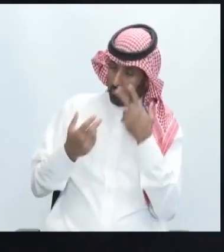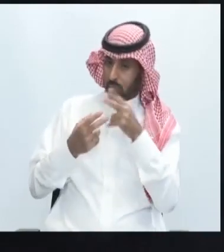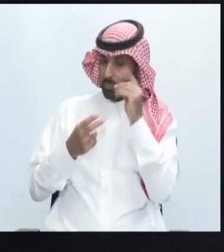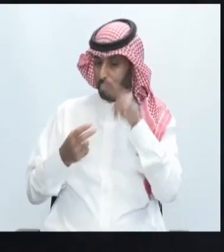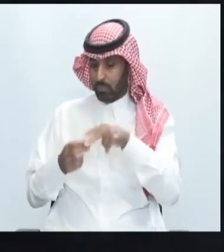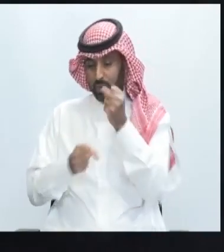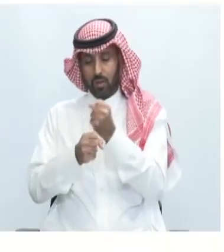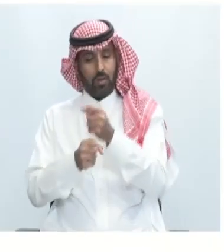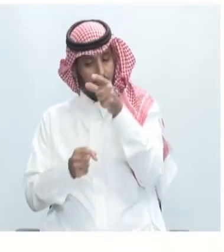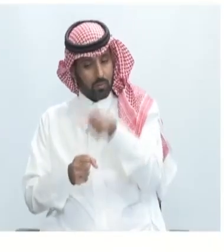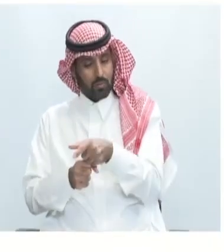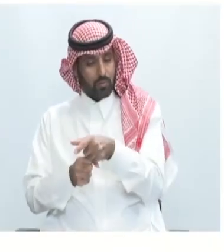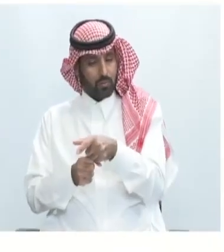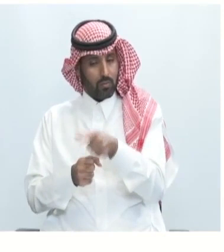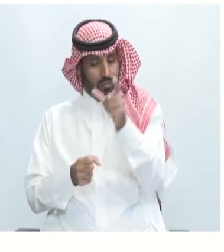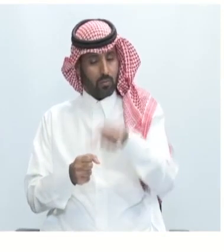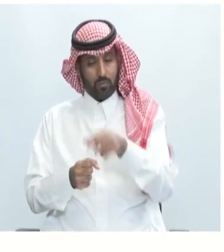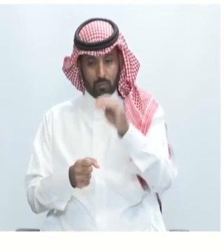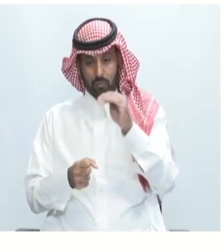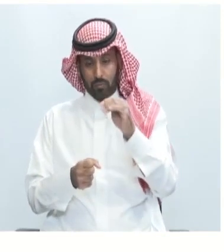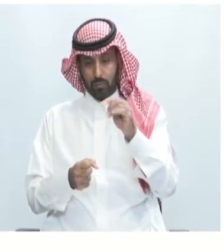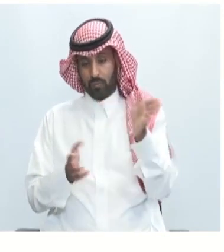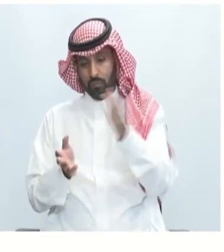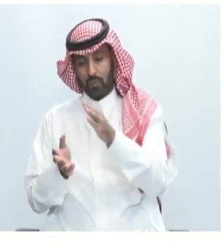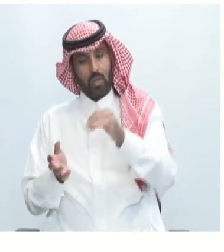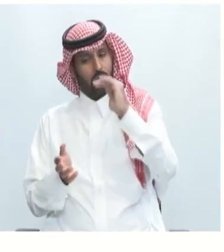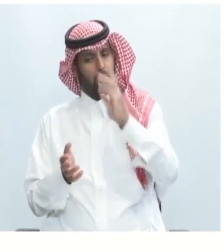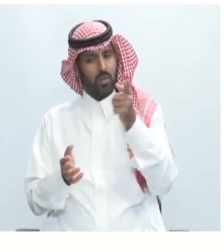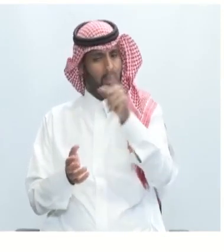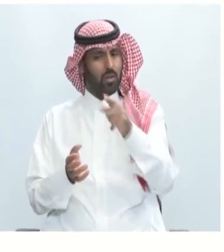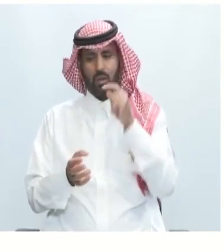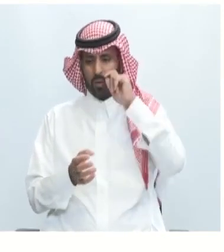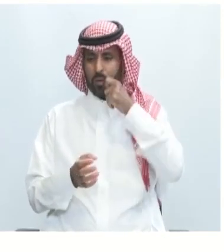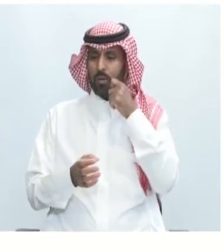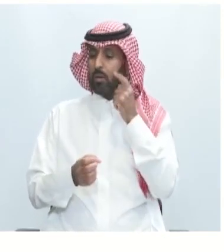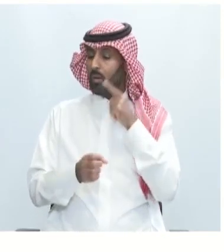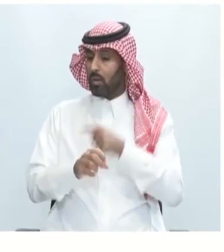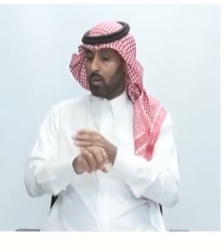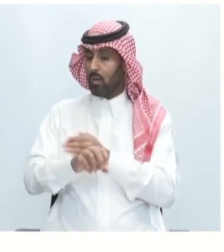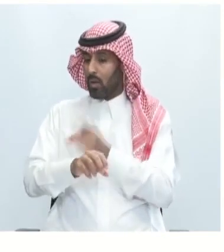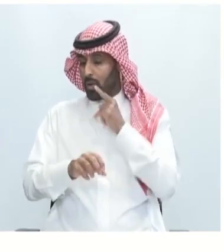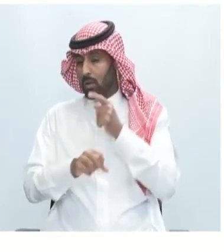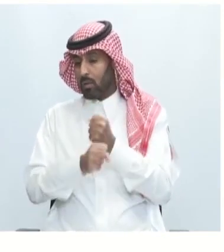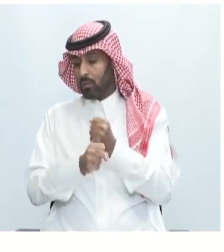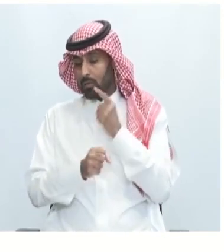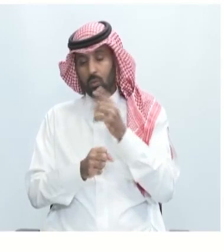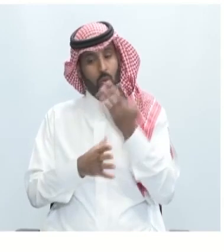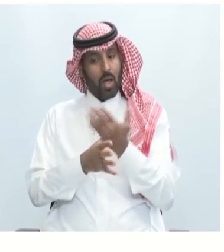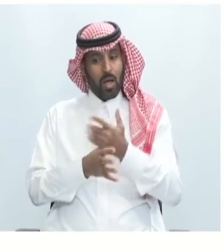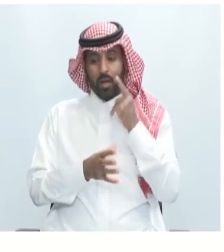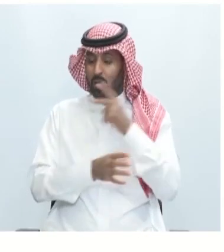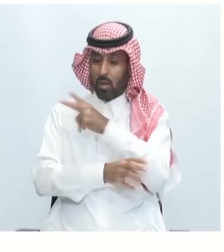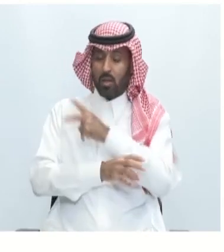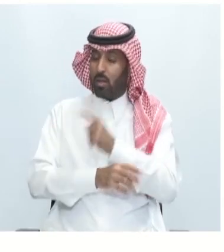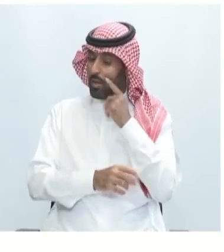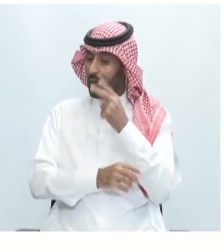the action and answer these questions. What had the man been doing earlier in the day? Why had the